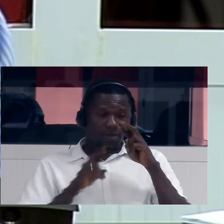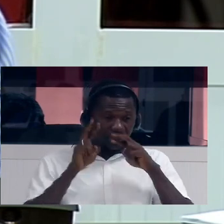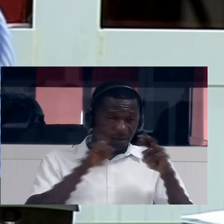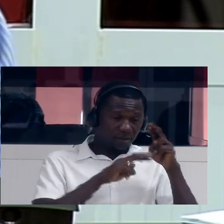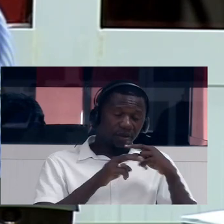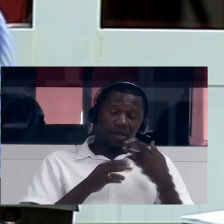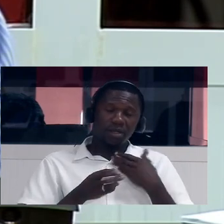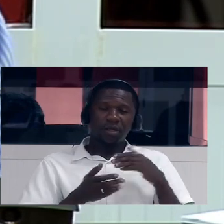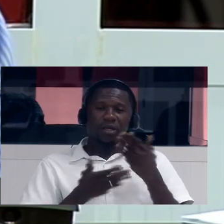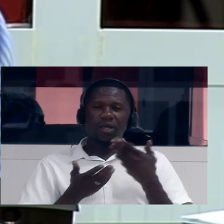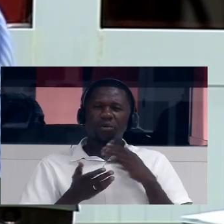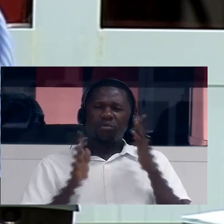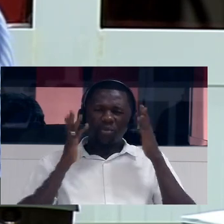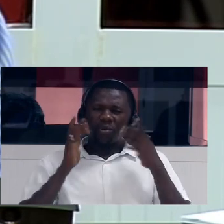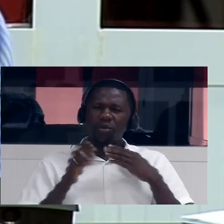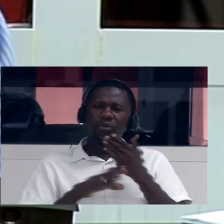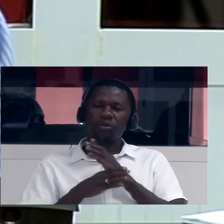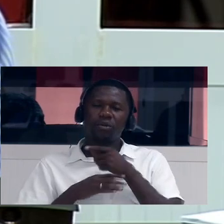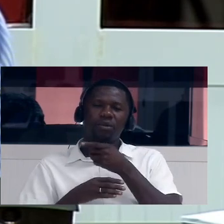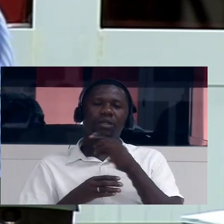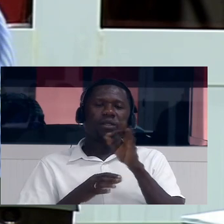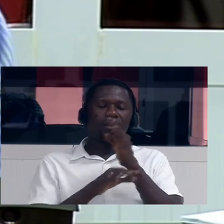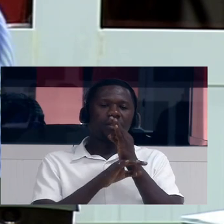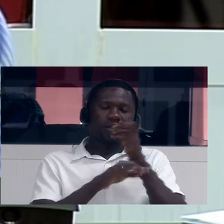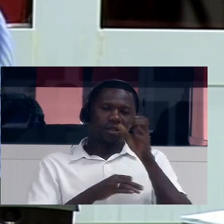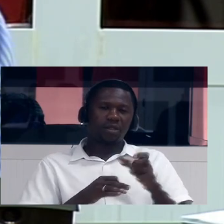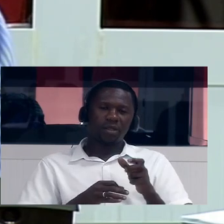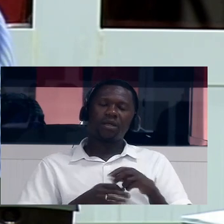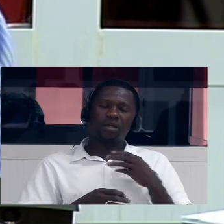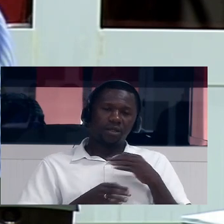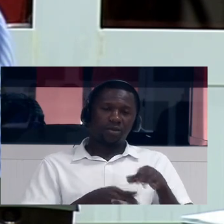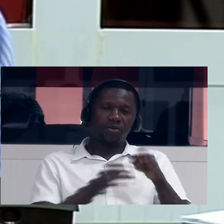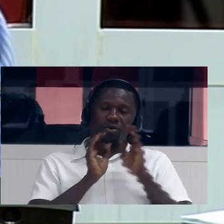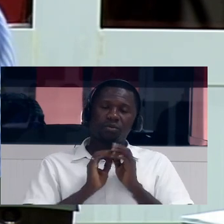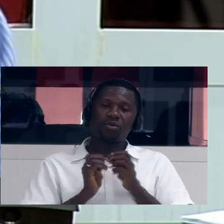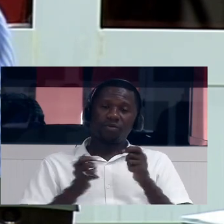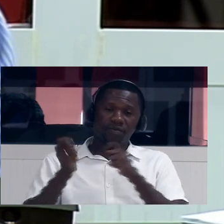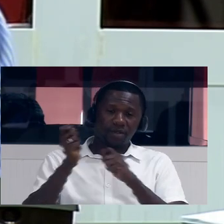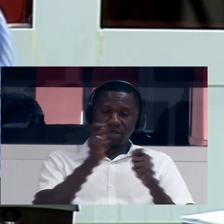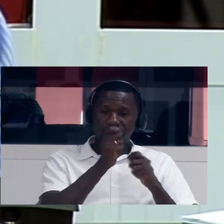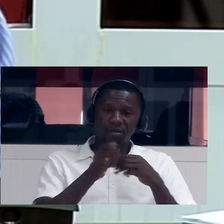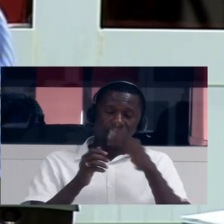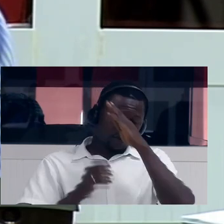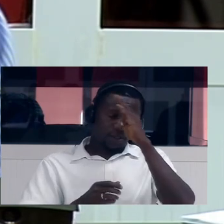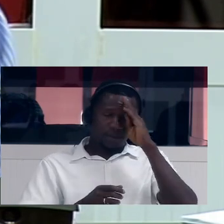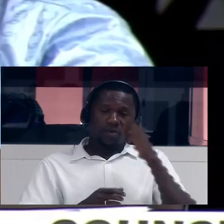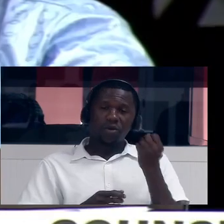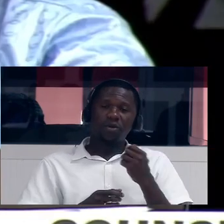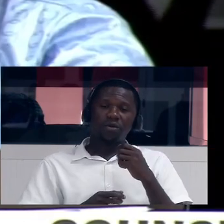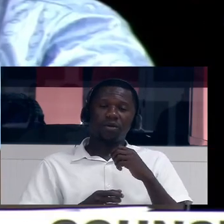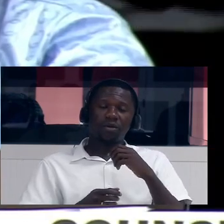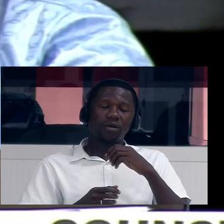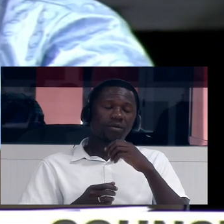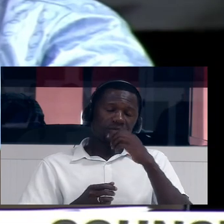had some issues with his teachers and things like that, and they took him to the fire station in Brikama, because one of the officers who was there was